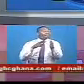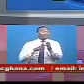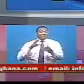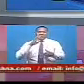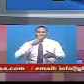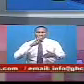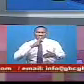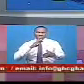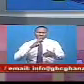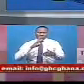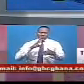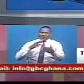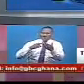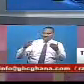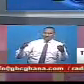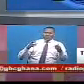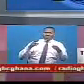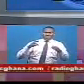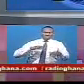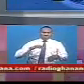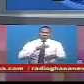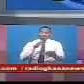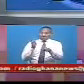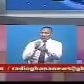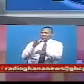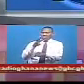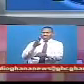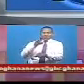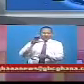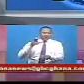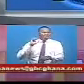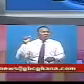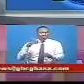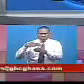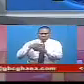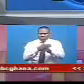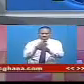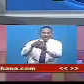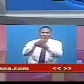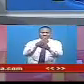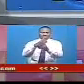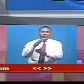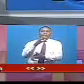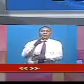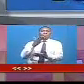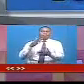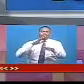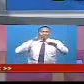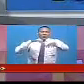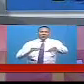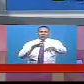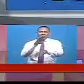report by the Water Resources Commission, WRC, says all aquatic life, including fish in Lake Bosomtwe,